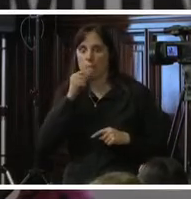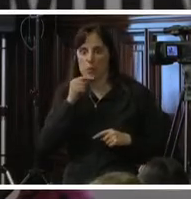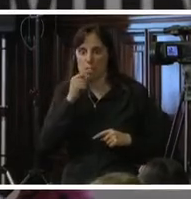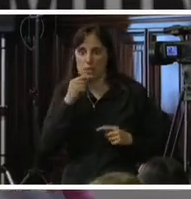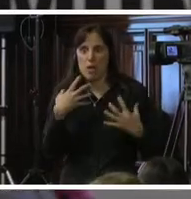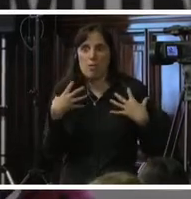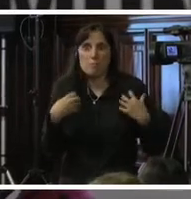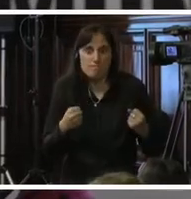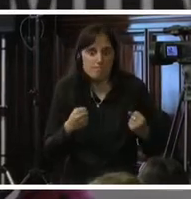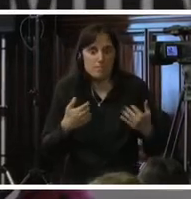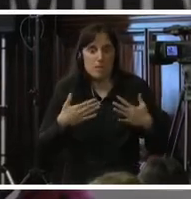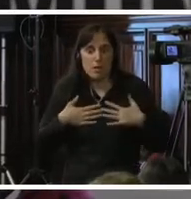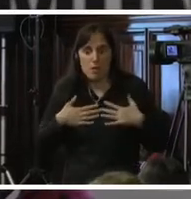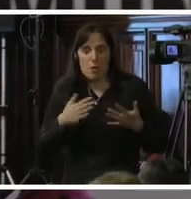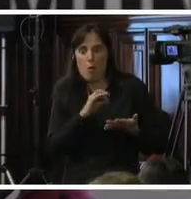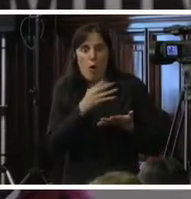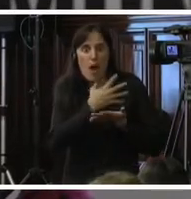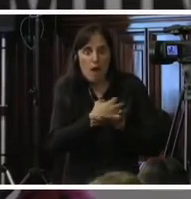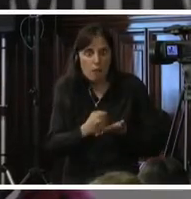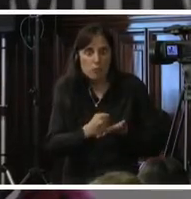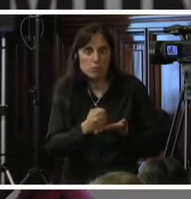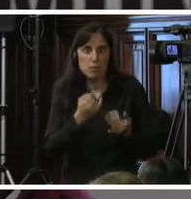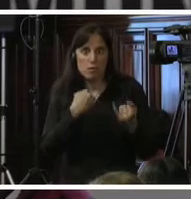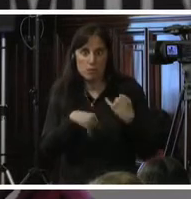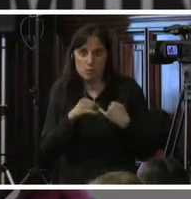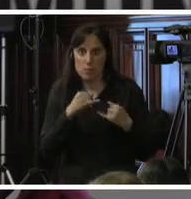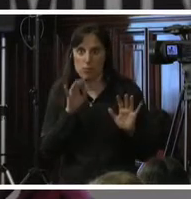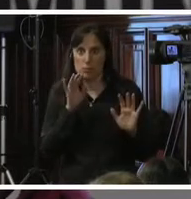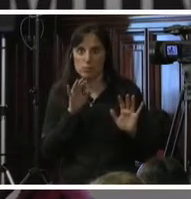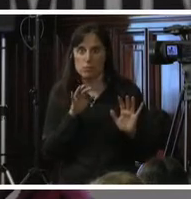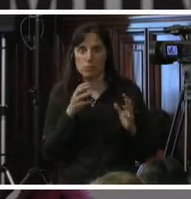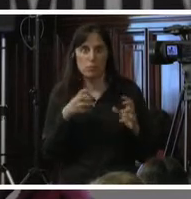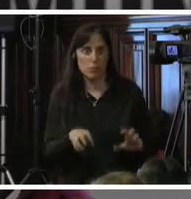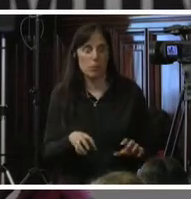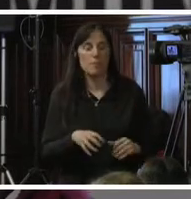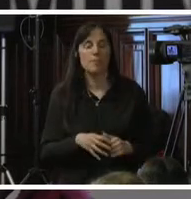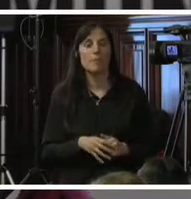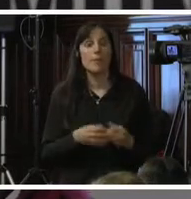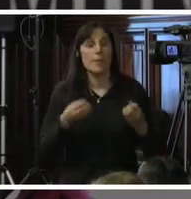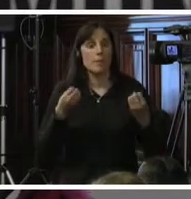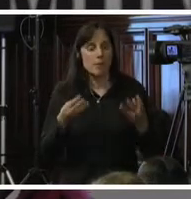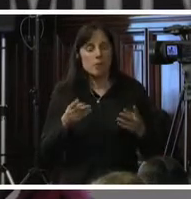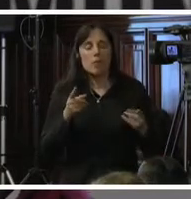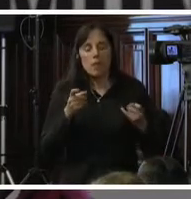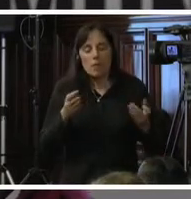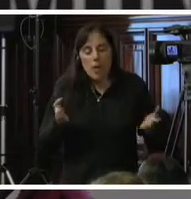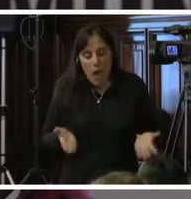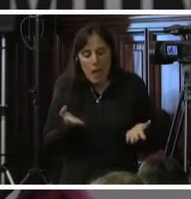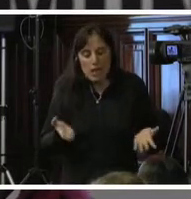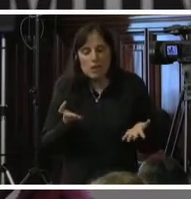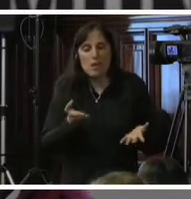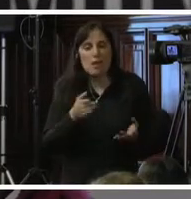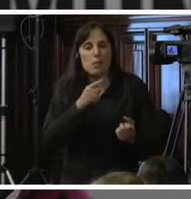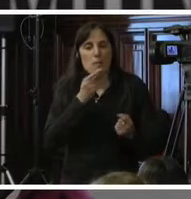can. So therefore, we have to encourage police forces within the respective states